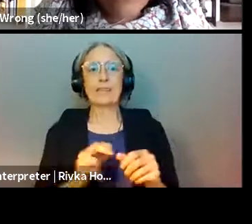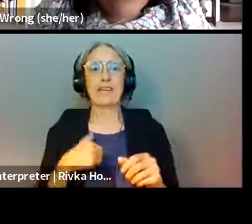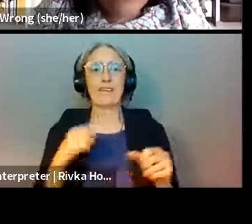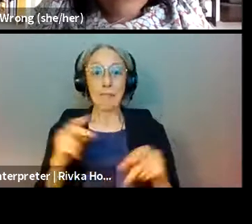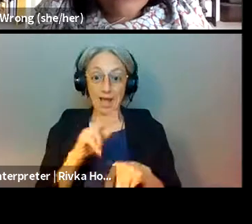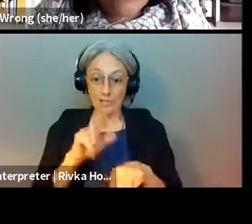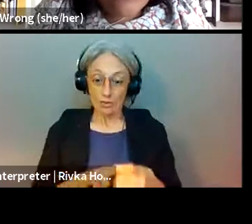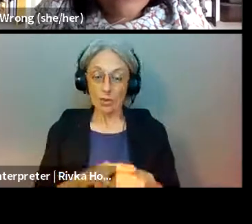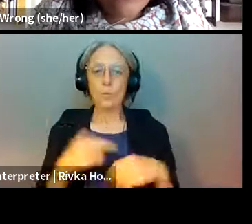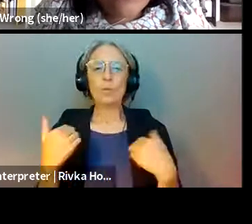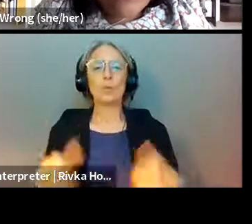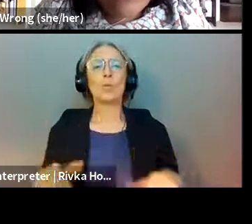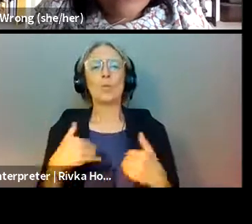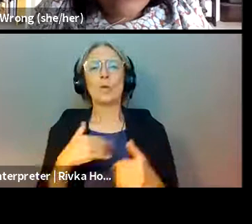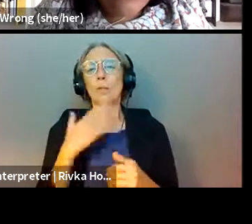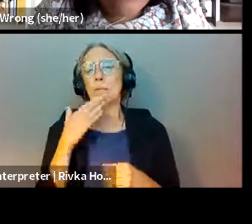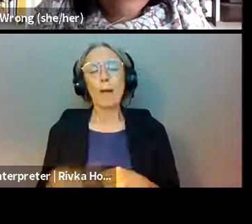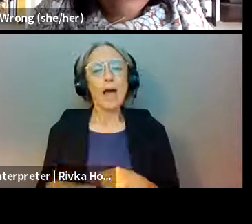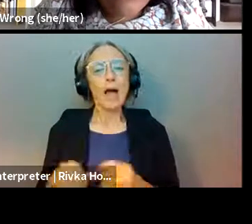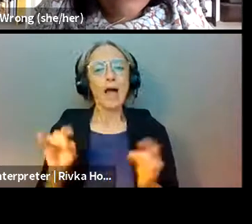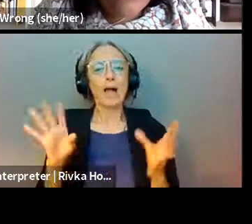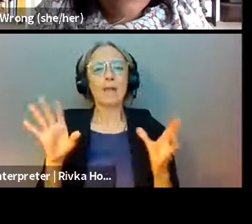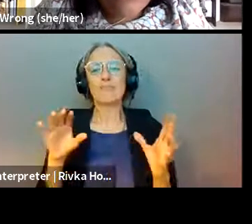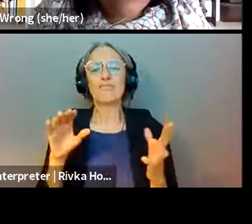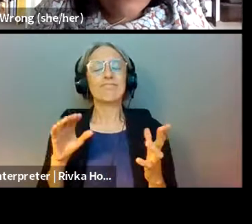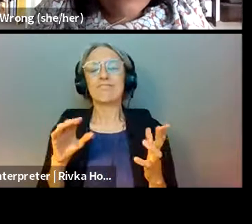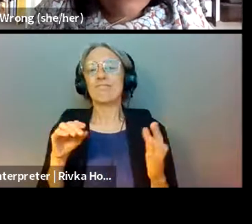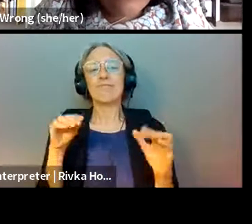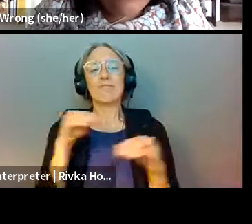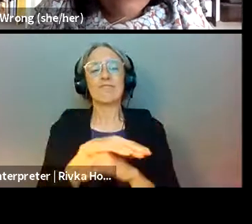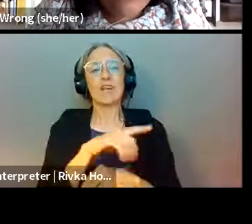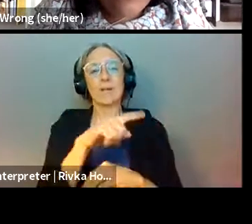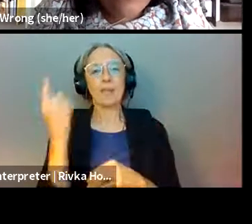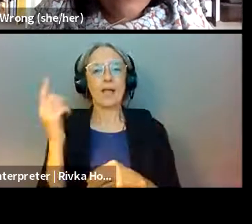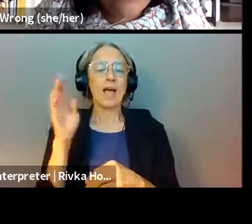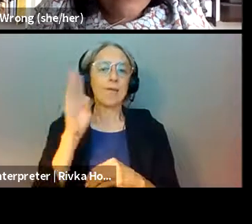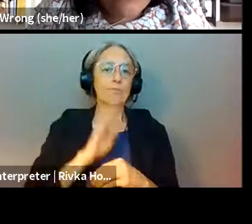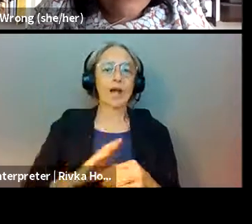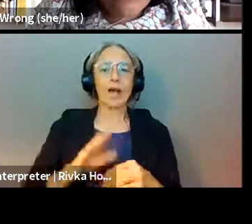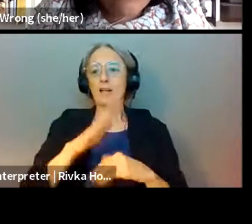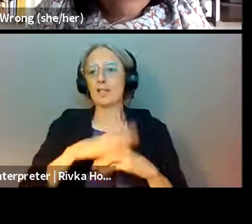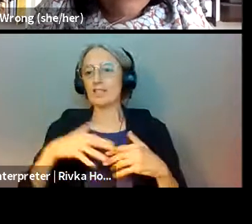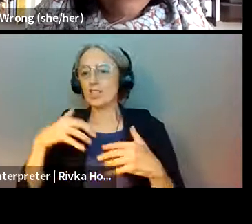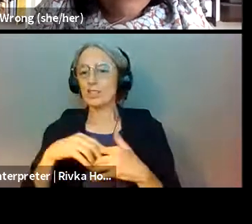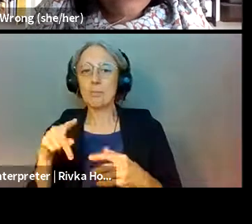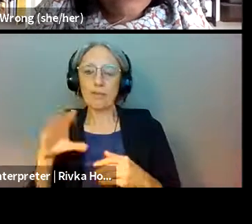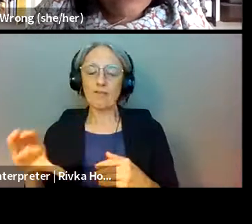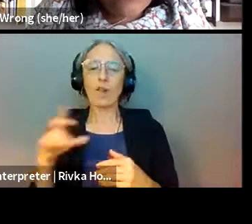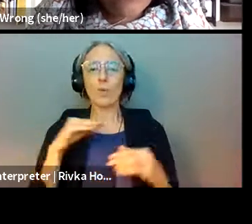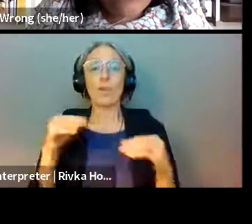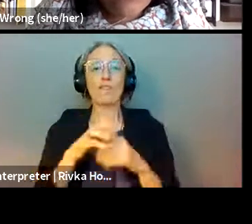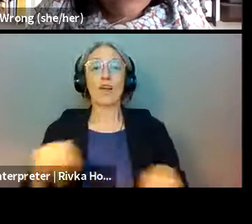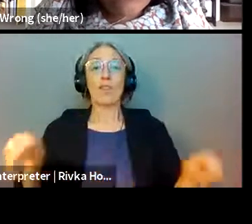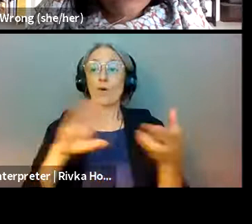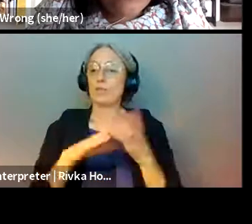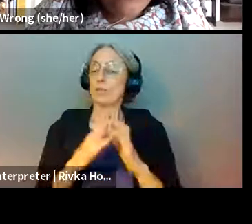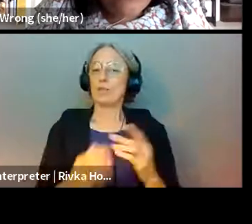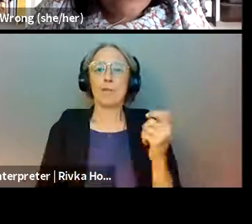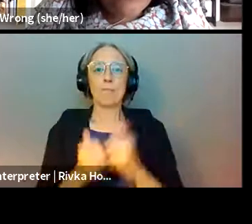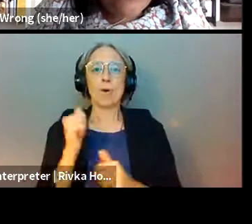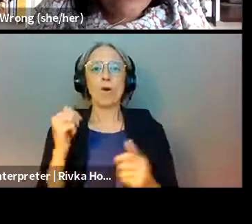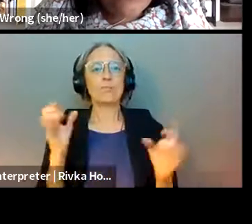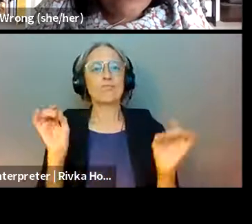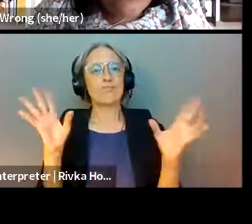marginalized communities, Black, Brown, Indigenous, people of color. And so I think as a society, we need to